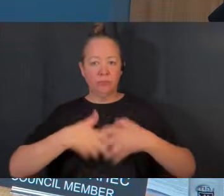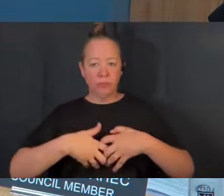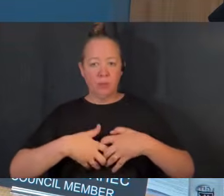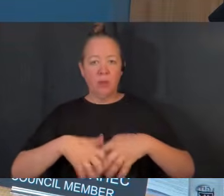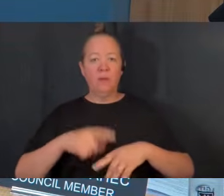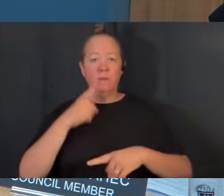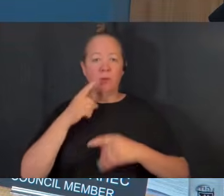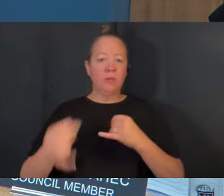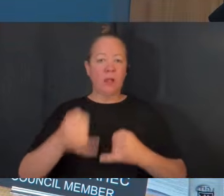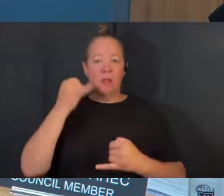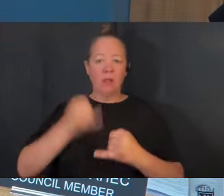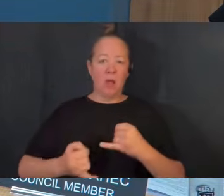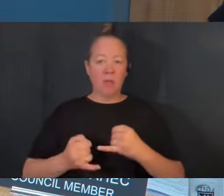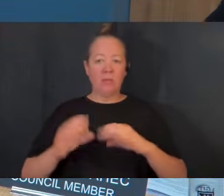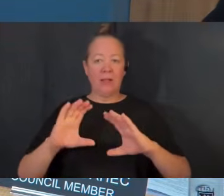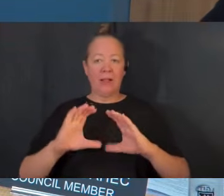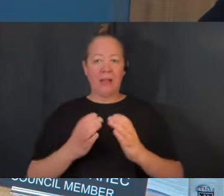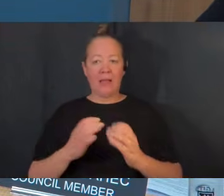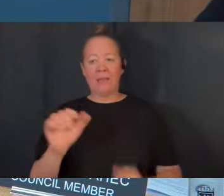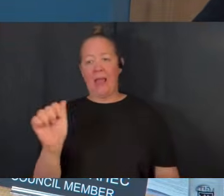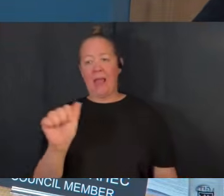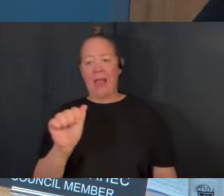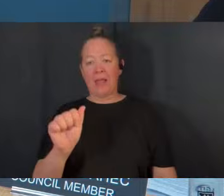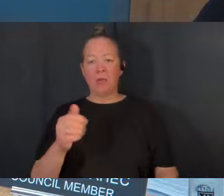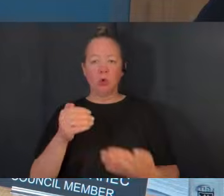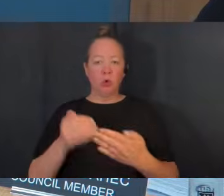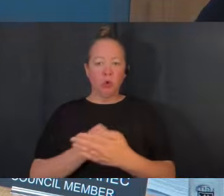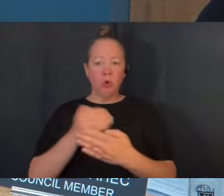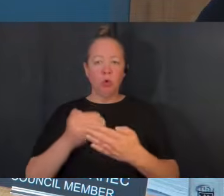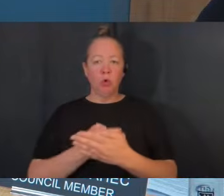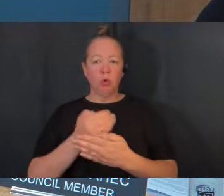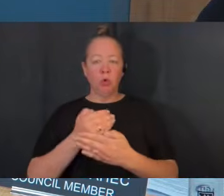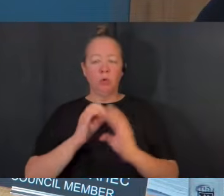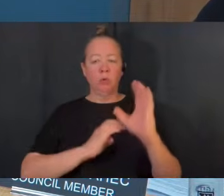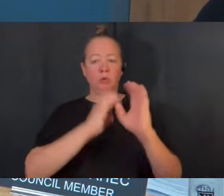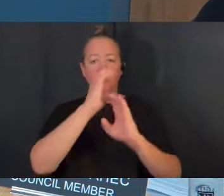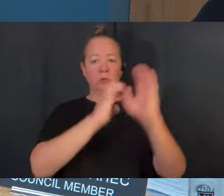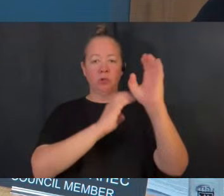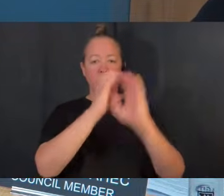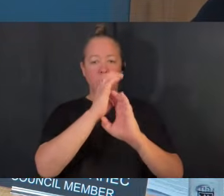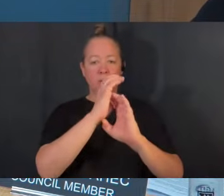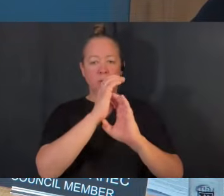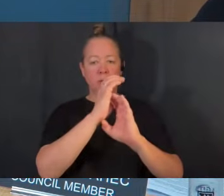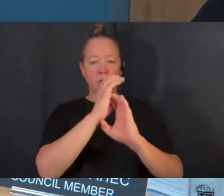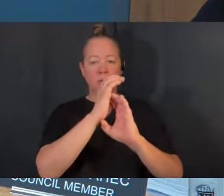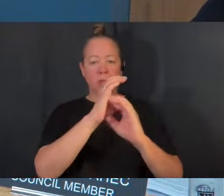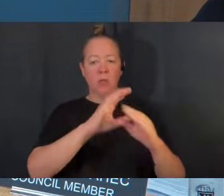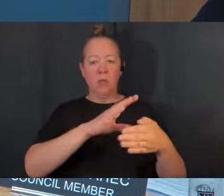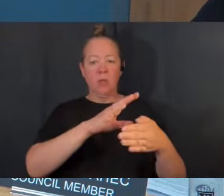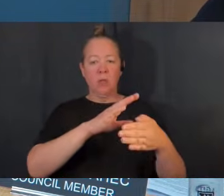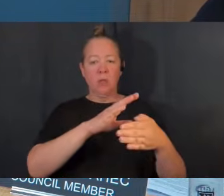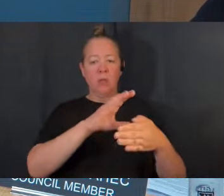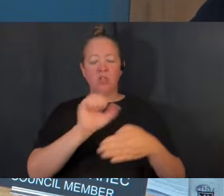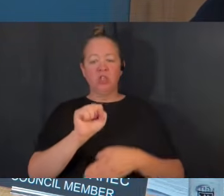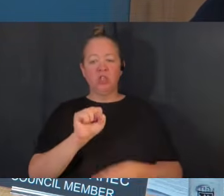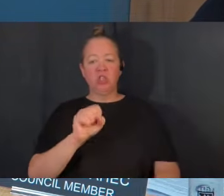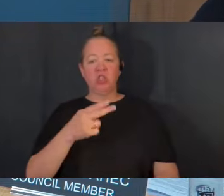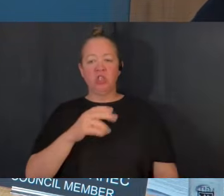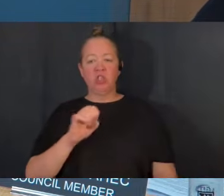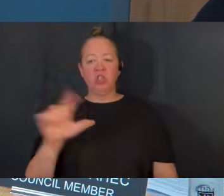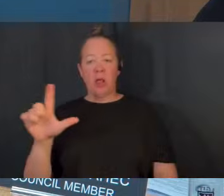A new construction, shell complete, but otherwise vacant property that is metro adjacent in